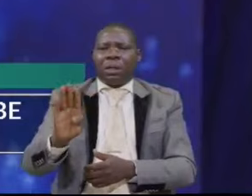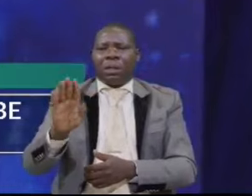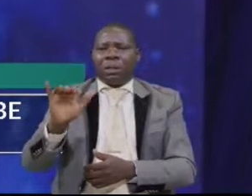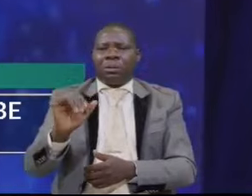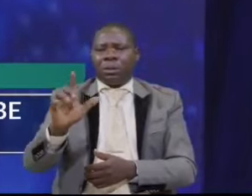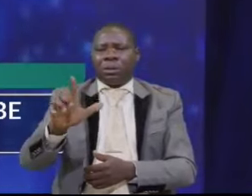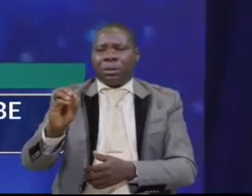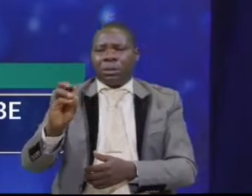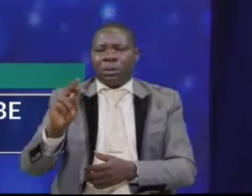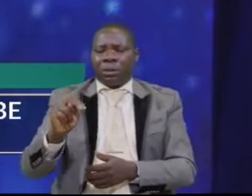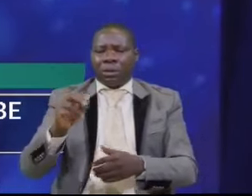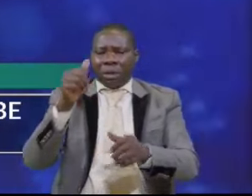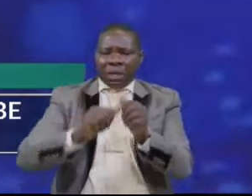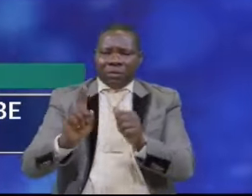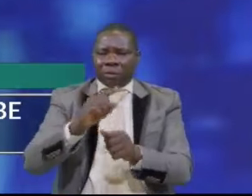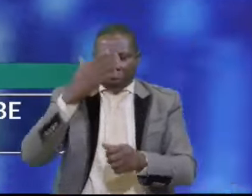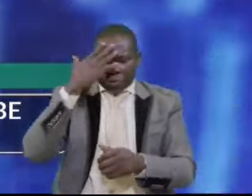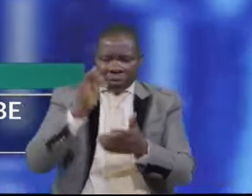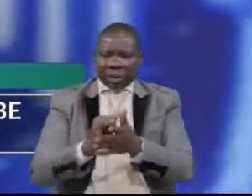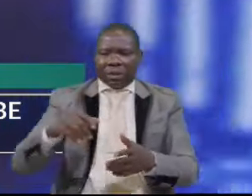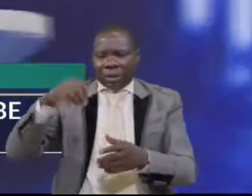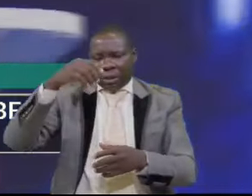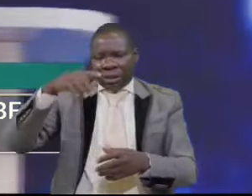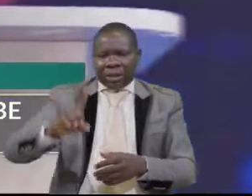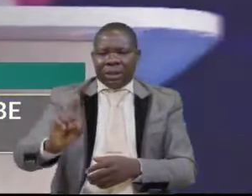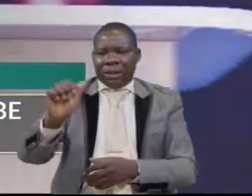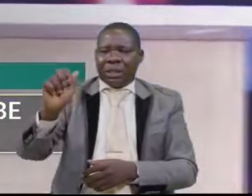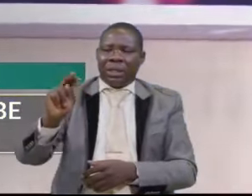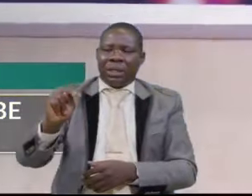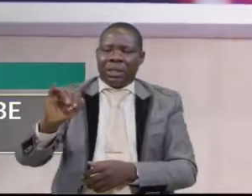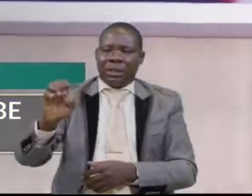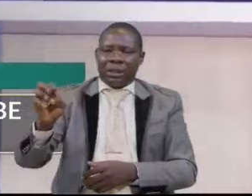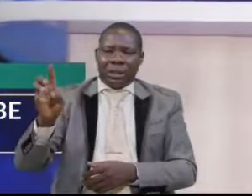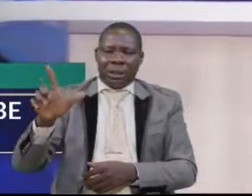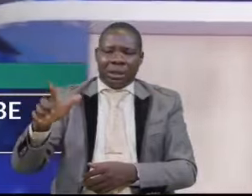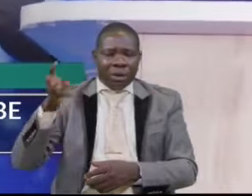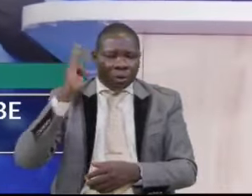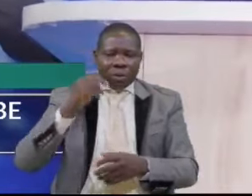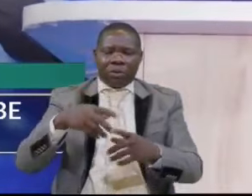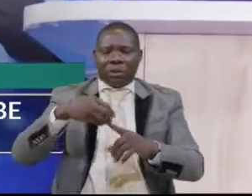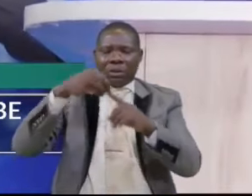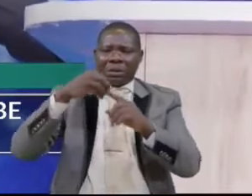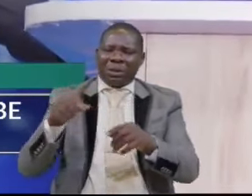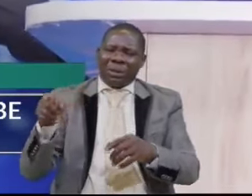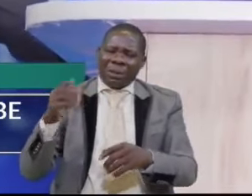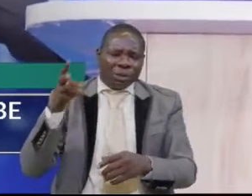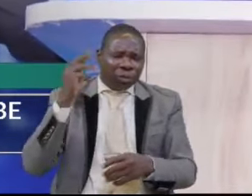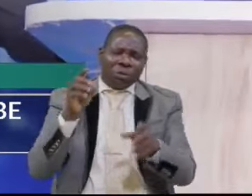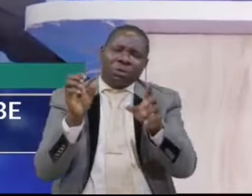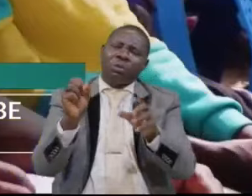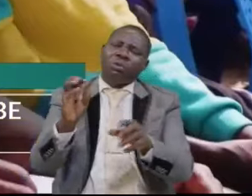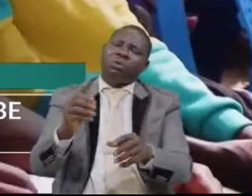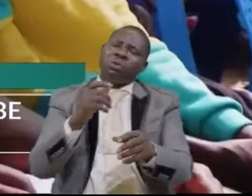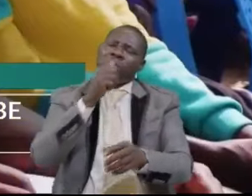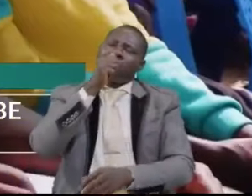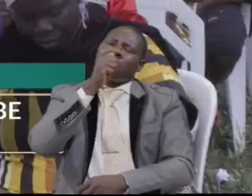was exceptional. Look at Daniel. So quiet, and then but when it comes to his time to